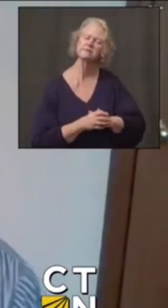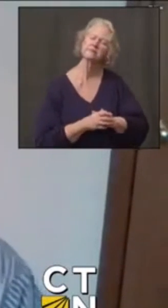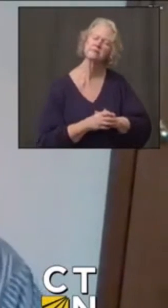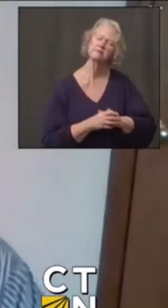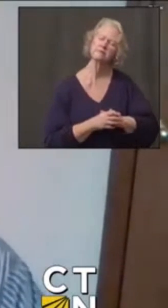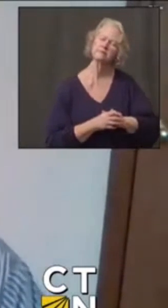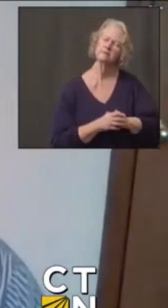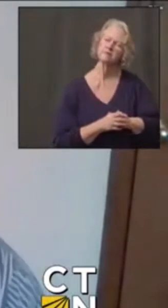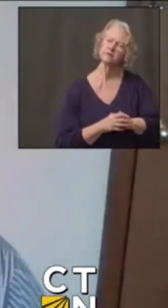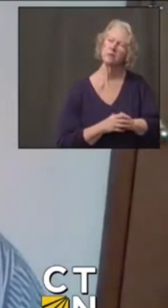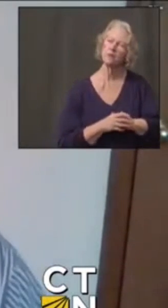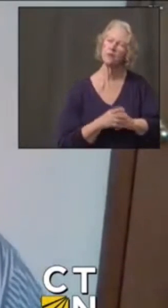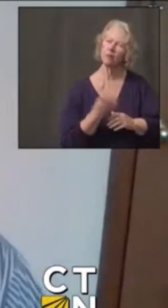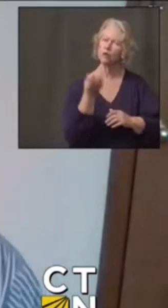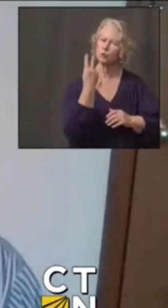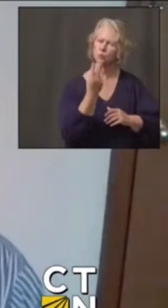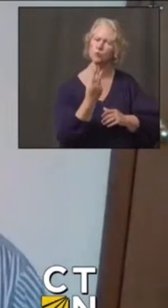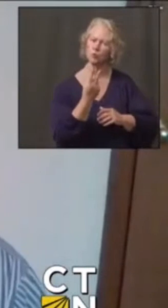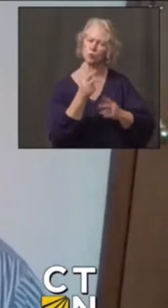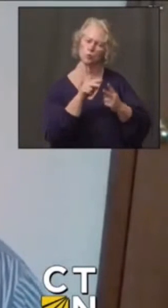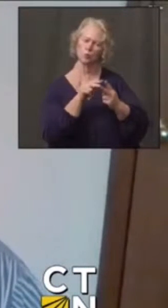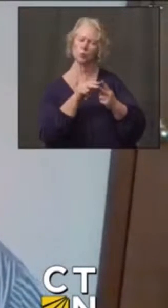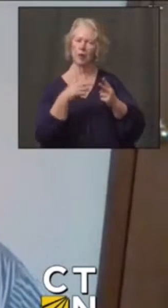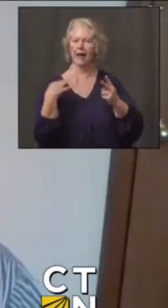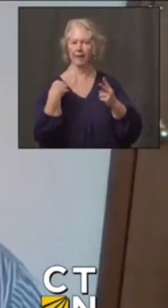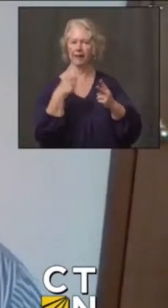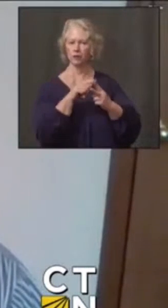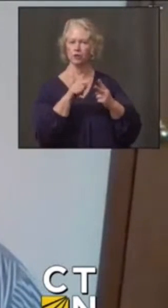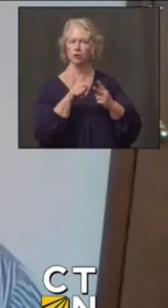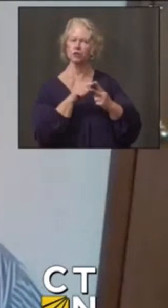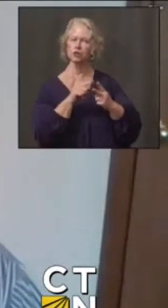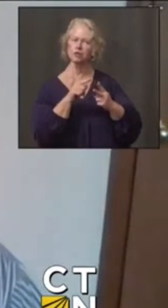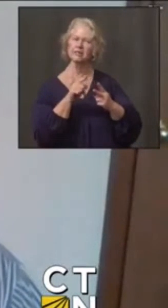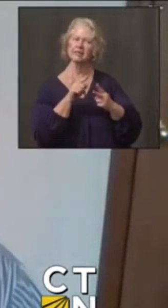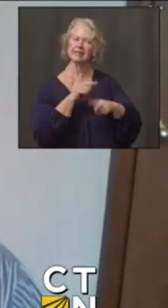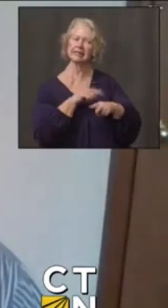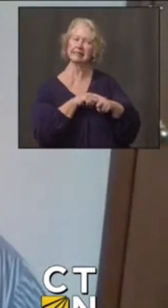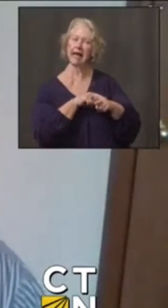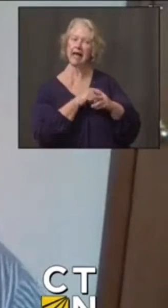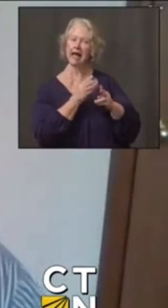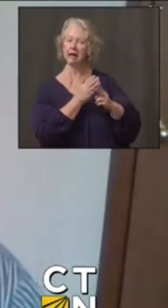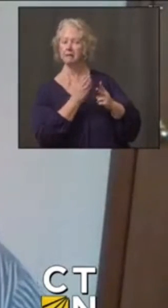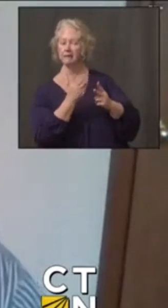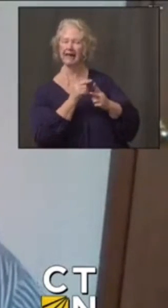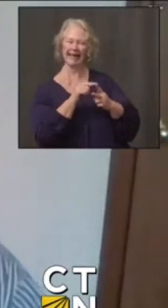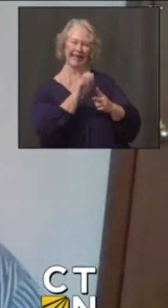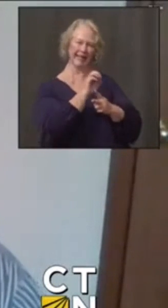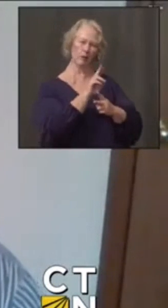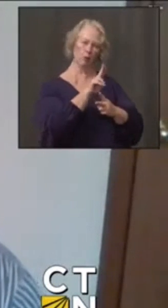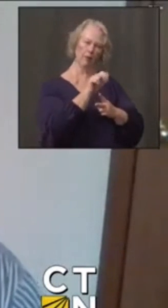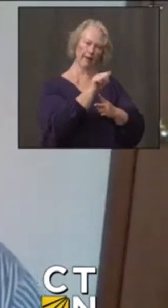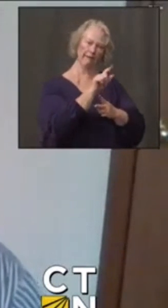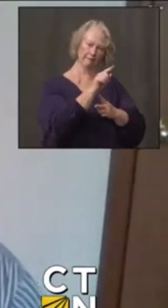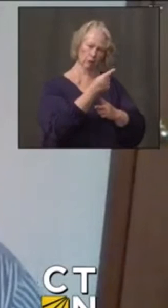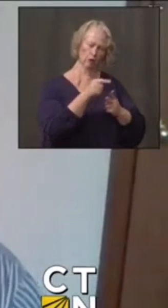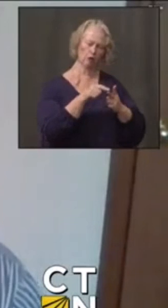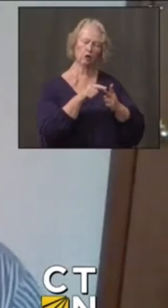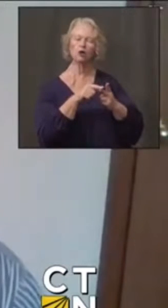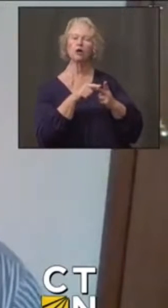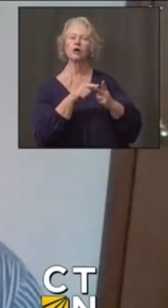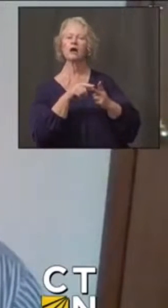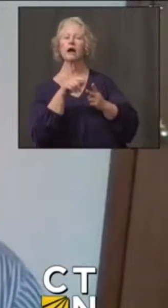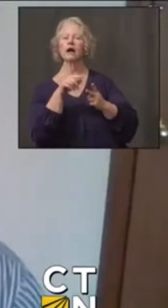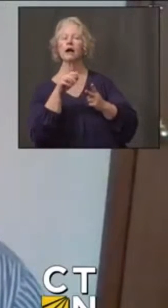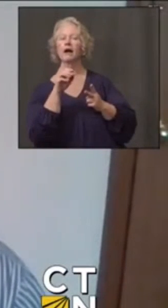application types proceeding a little bit different timelines, EUA coming first, the BLA coming next.